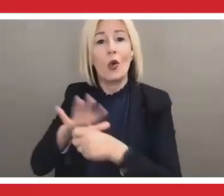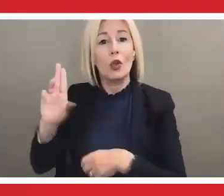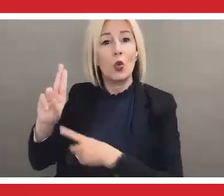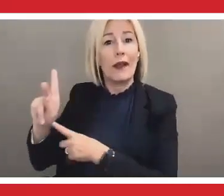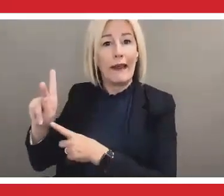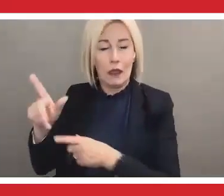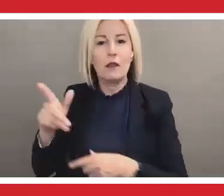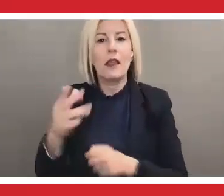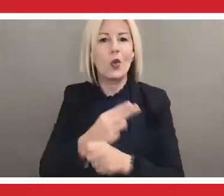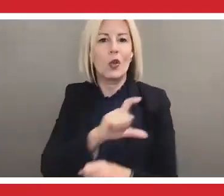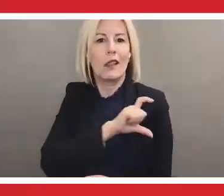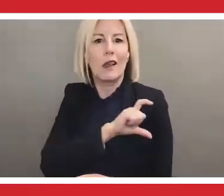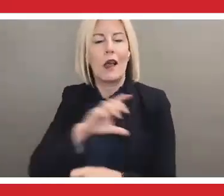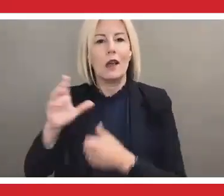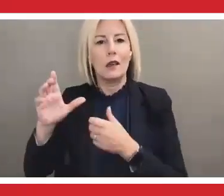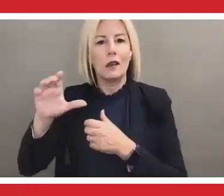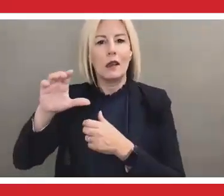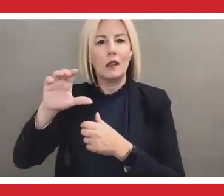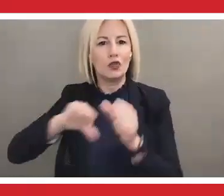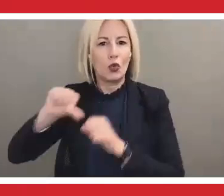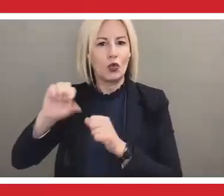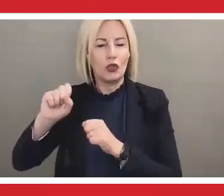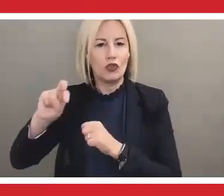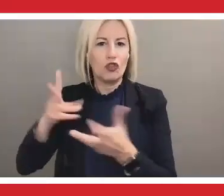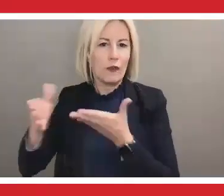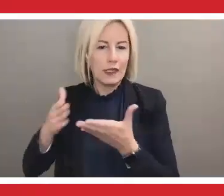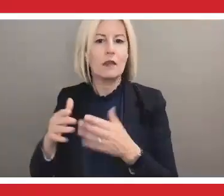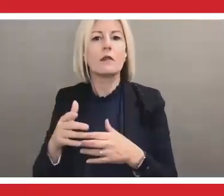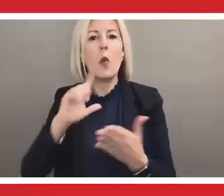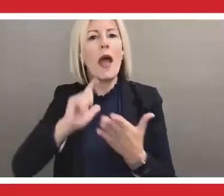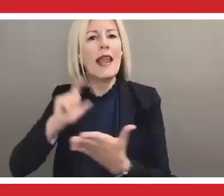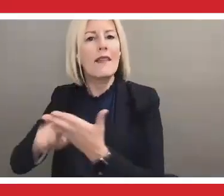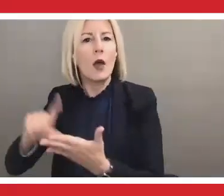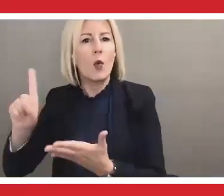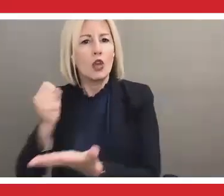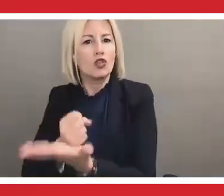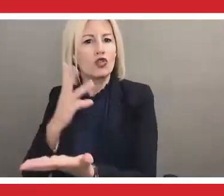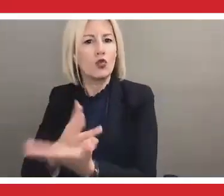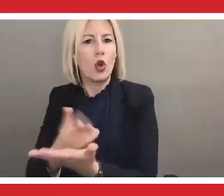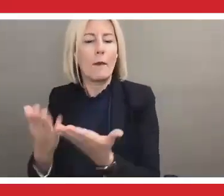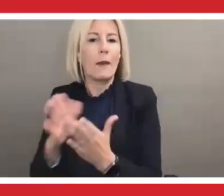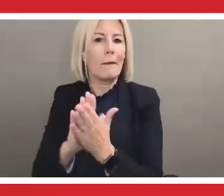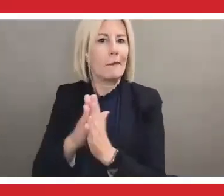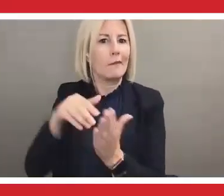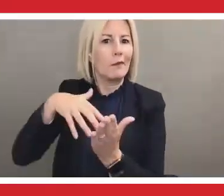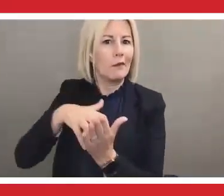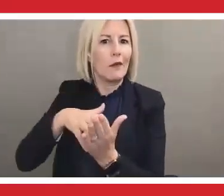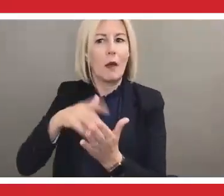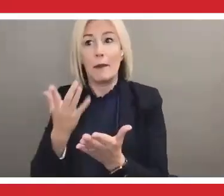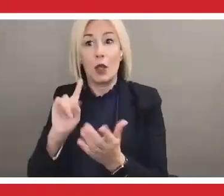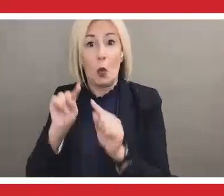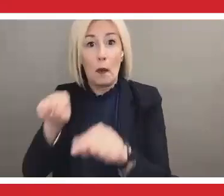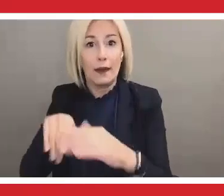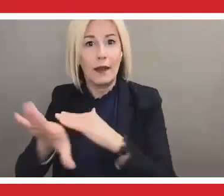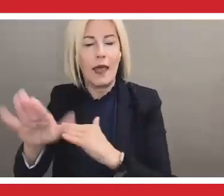and social services data to identify where social workers might be made vulnerable by going to a particular household, so they can